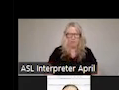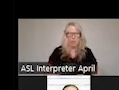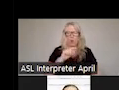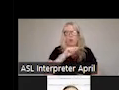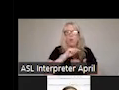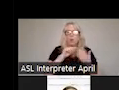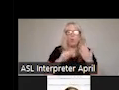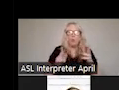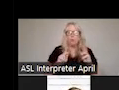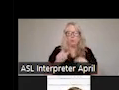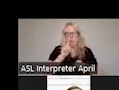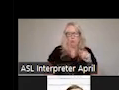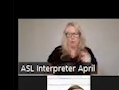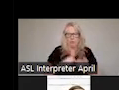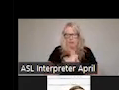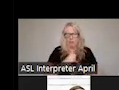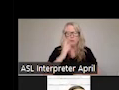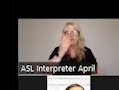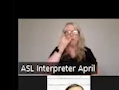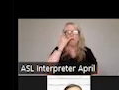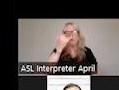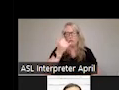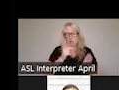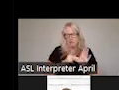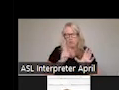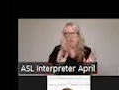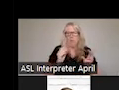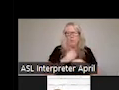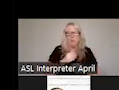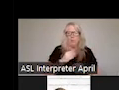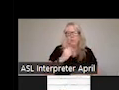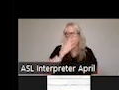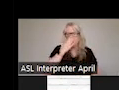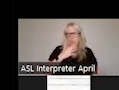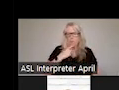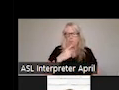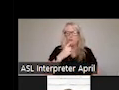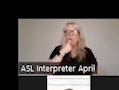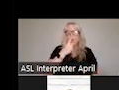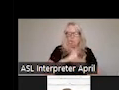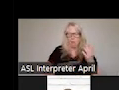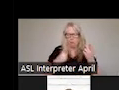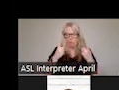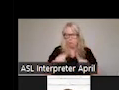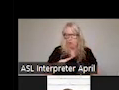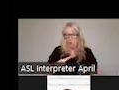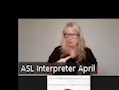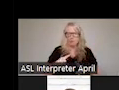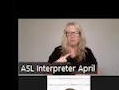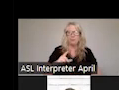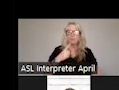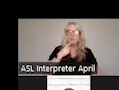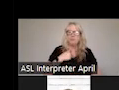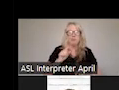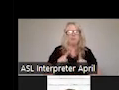me. So I called a psychiatrist's office that's right up the road from me, told them what was going on, and they told me to go to